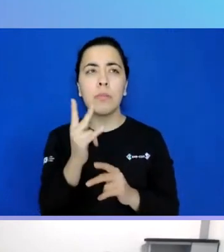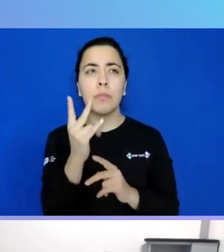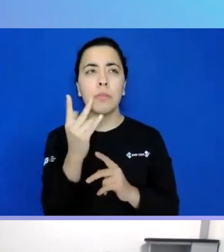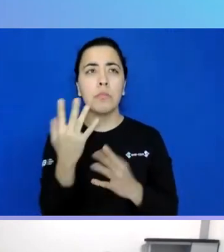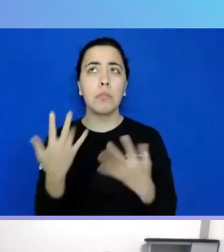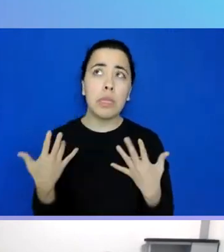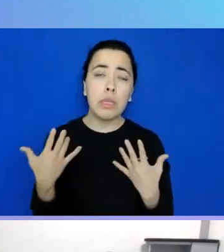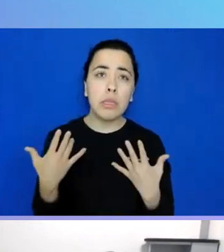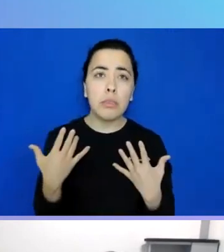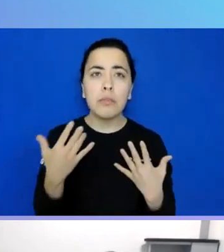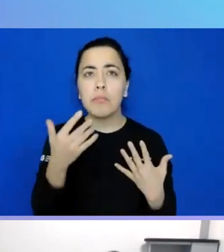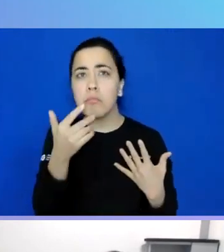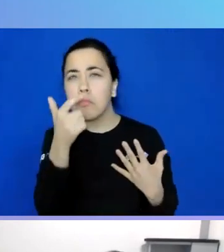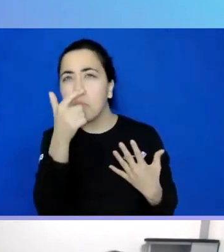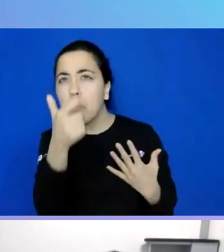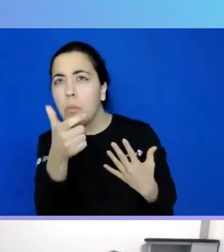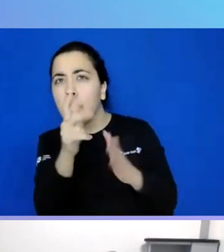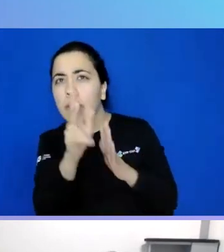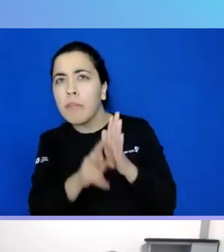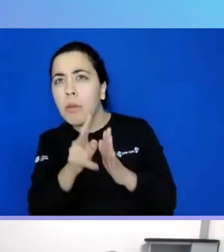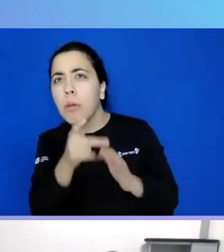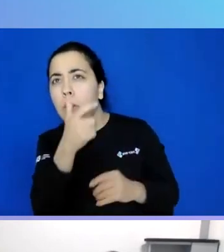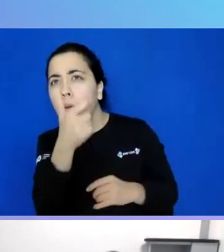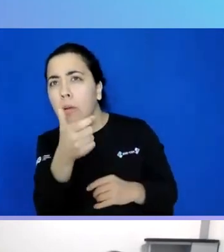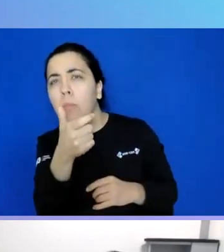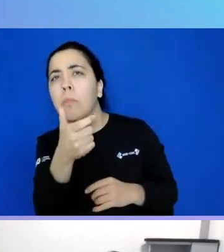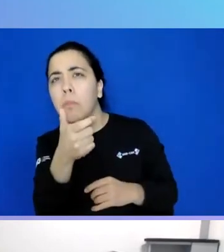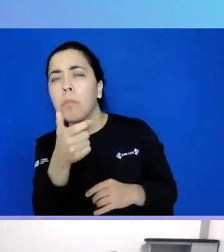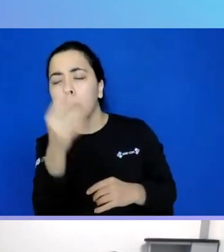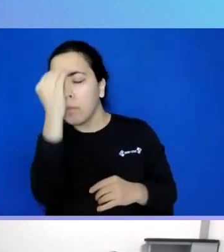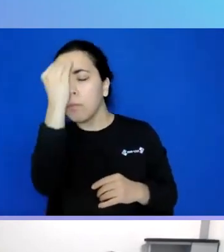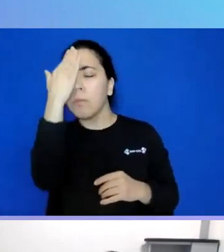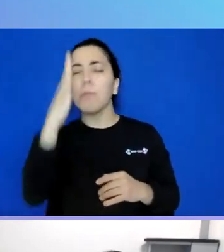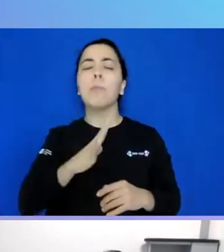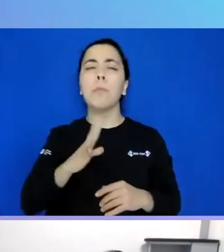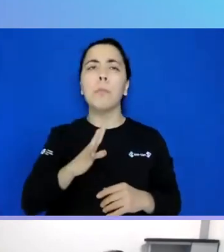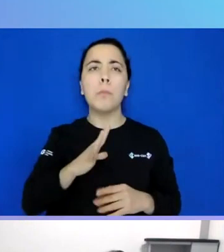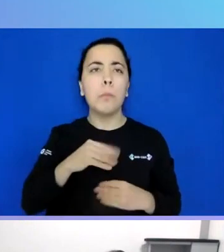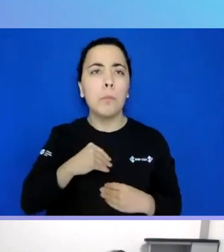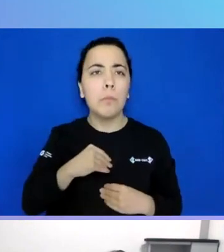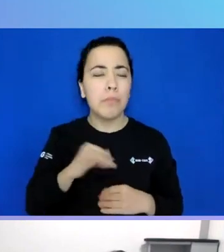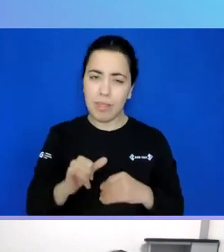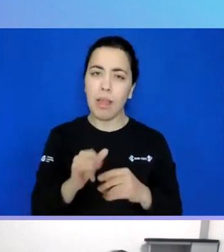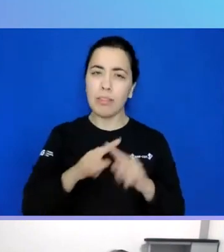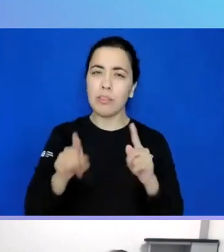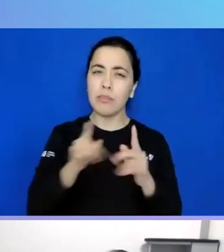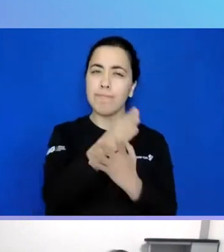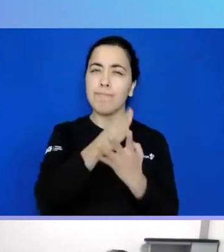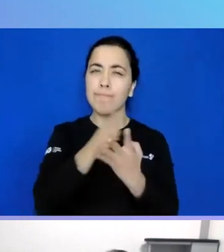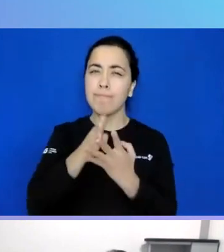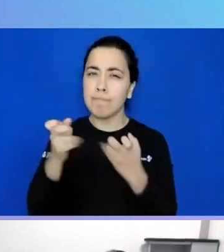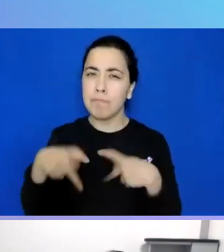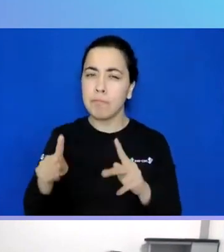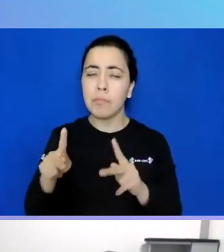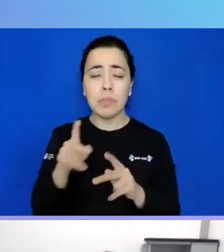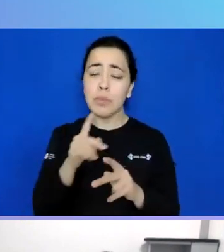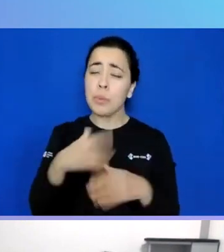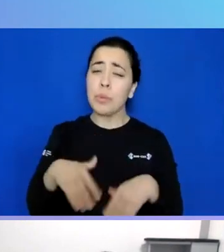and that's fine. But give all these opportunities to people. Give some pretty like heavy lifting